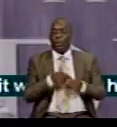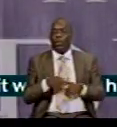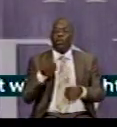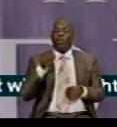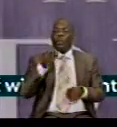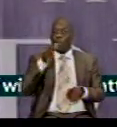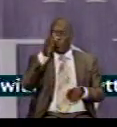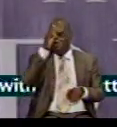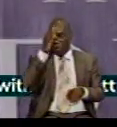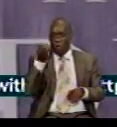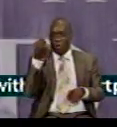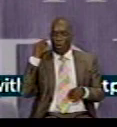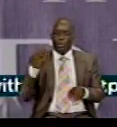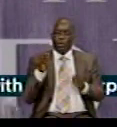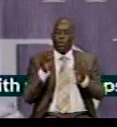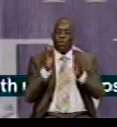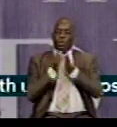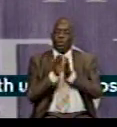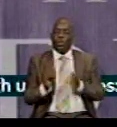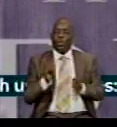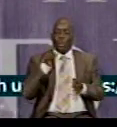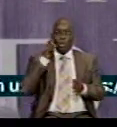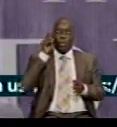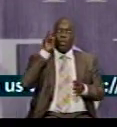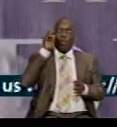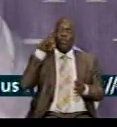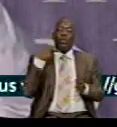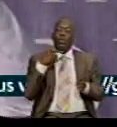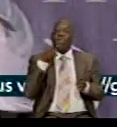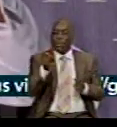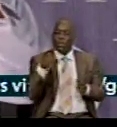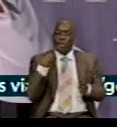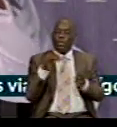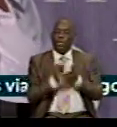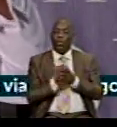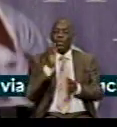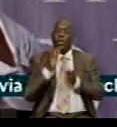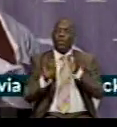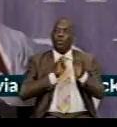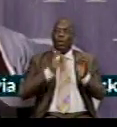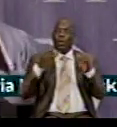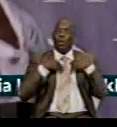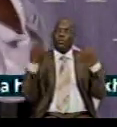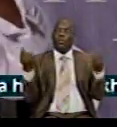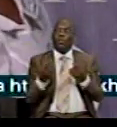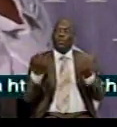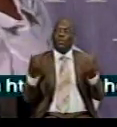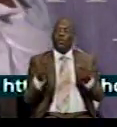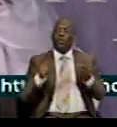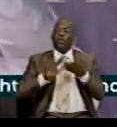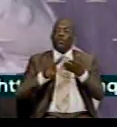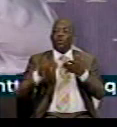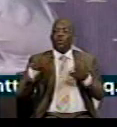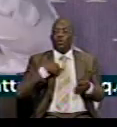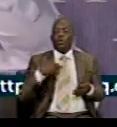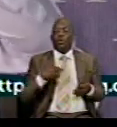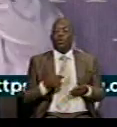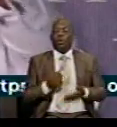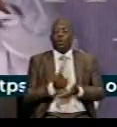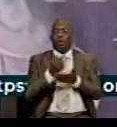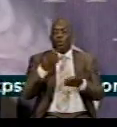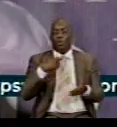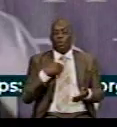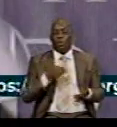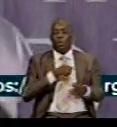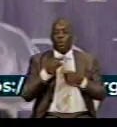me through, God. If I've sinned against you, please, God, see me through and try to help me. So when the